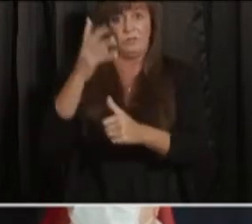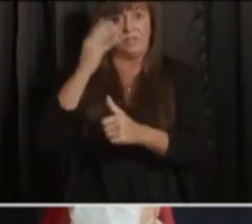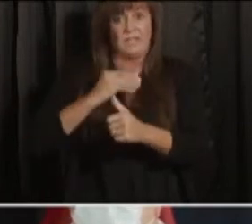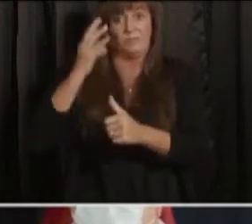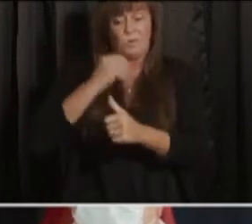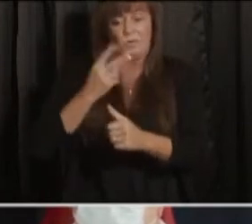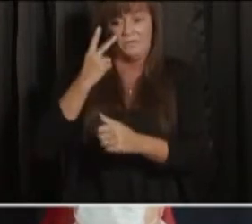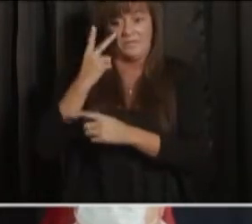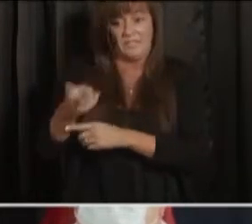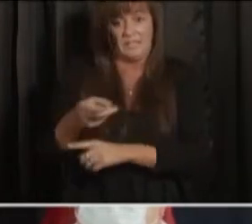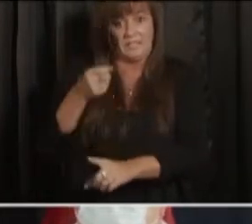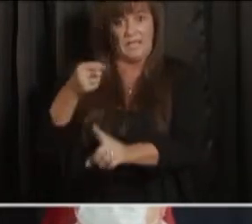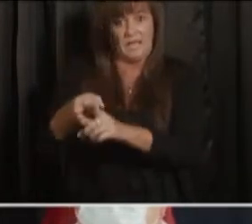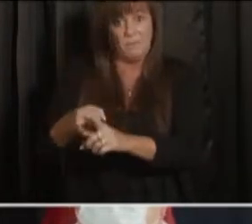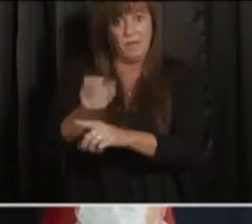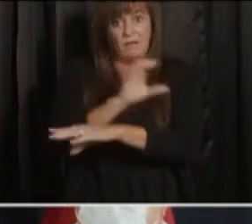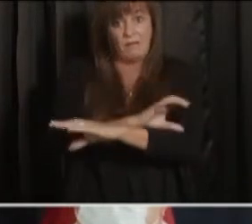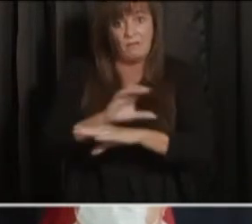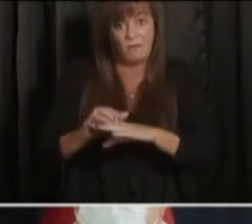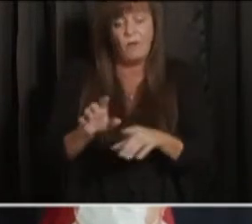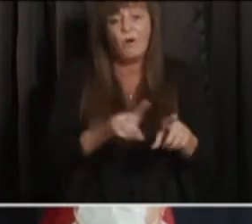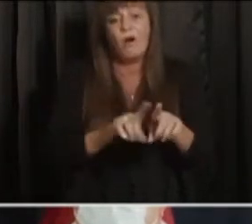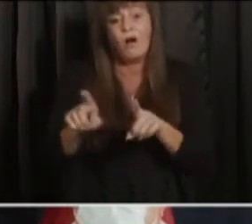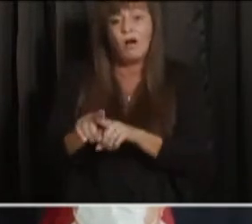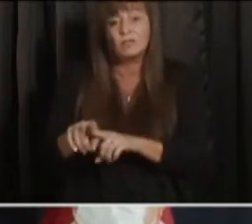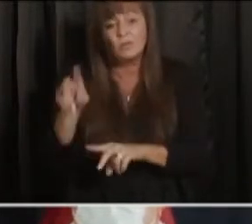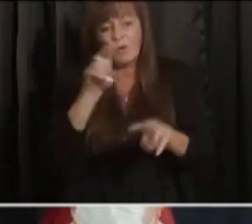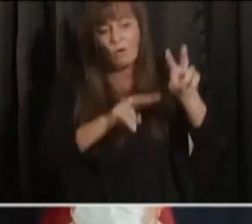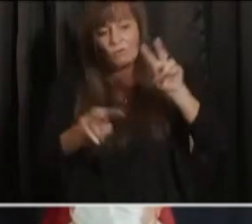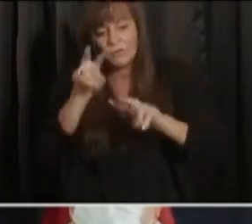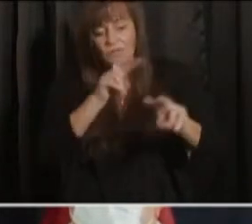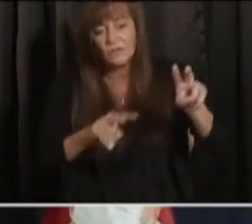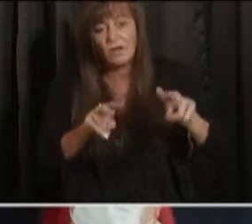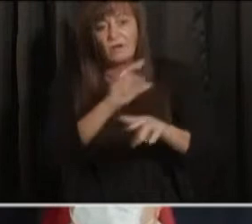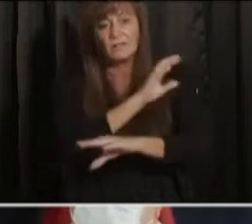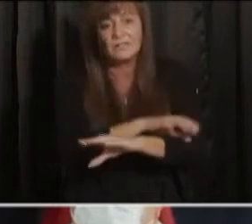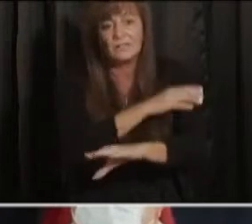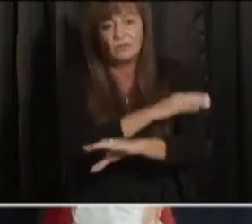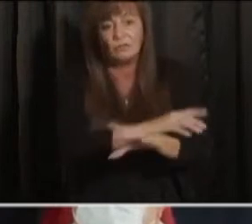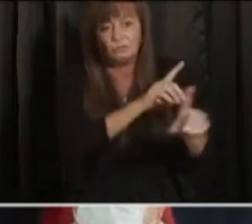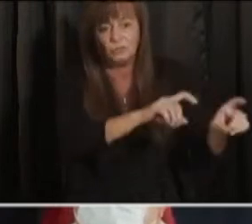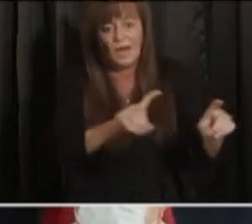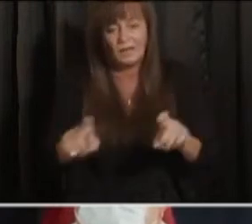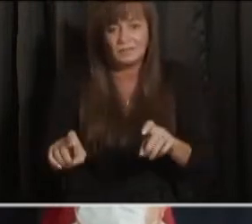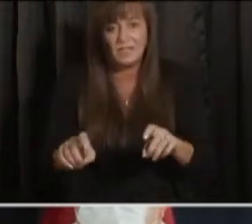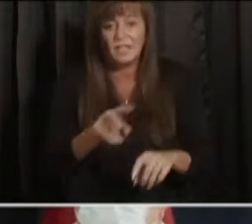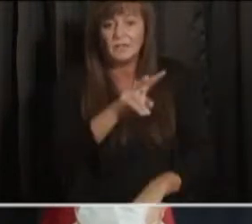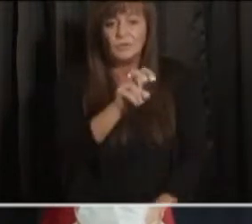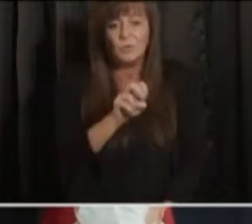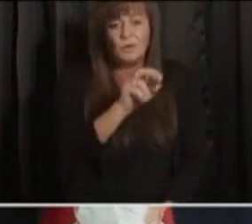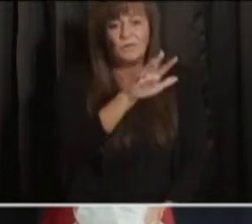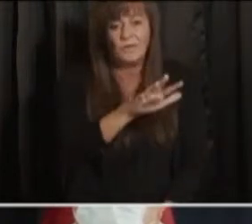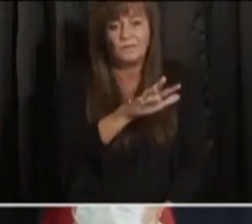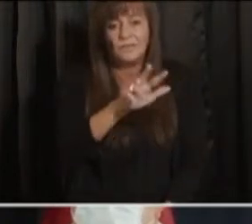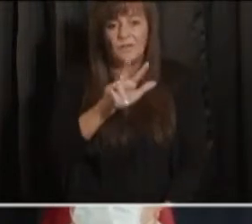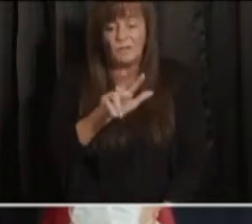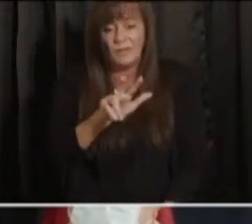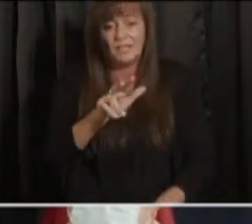as well as got to oversee the clinical trials of the highly effective vaccine in 253 Colorado kids and